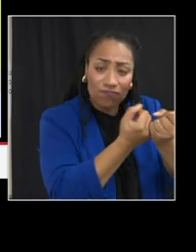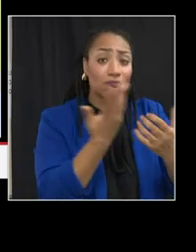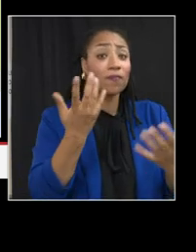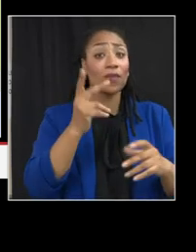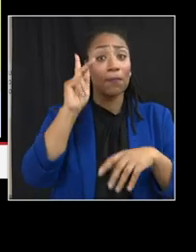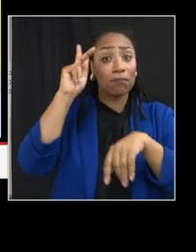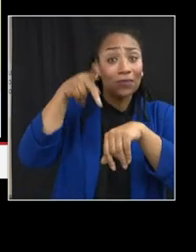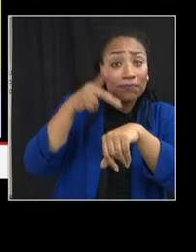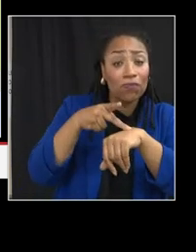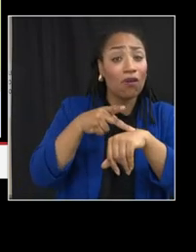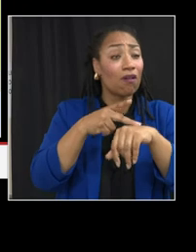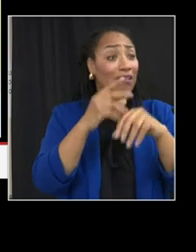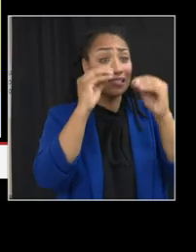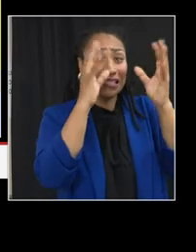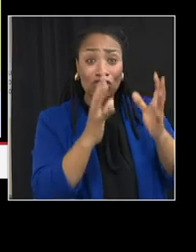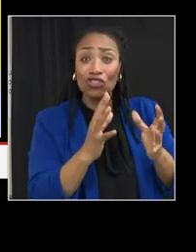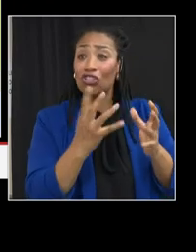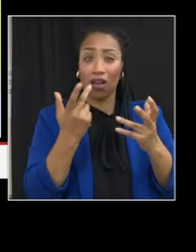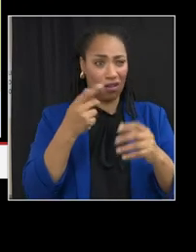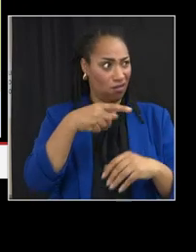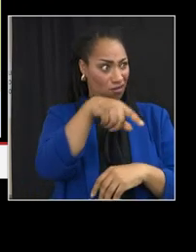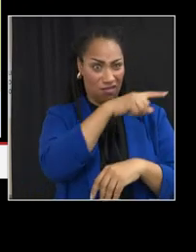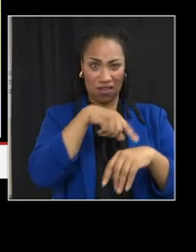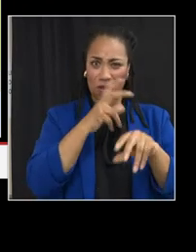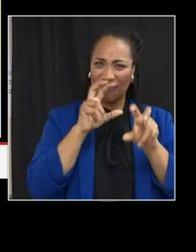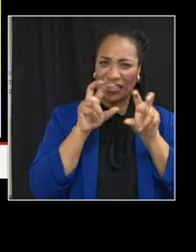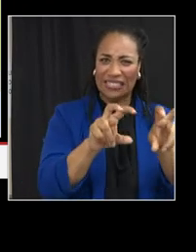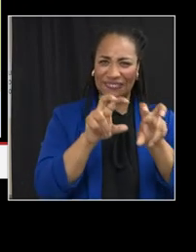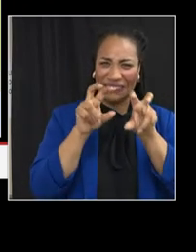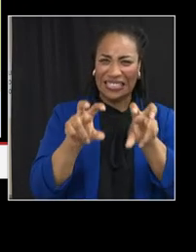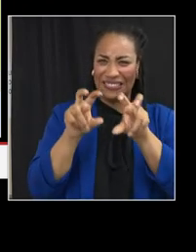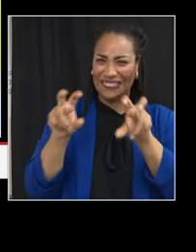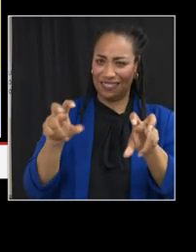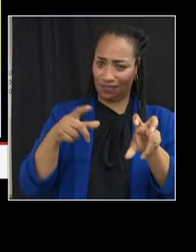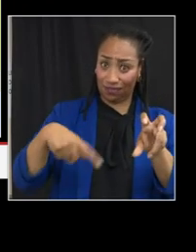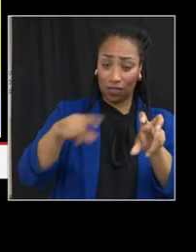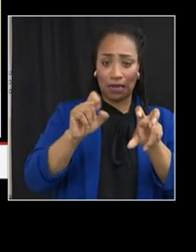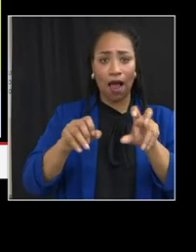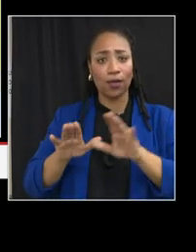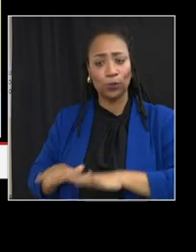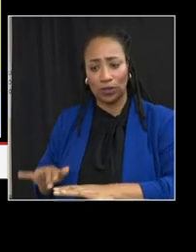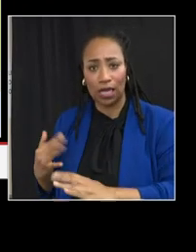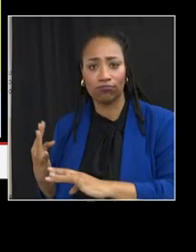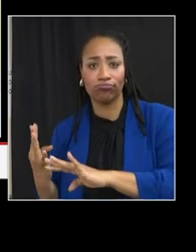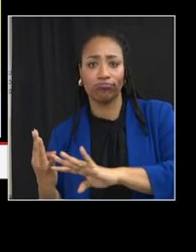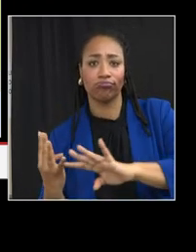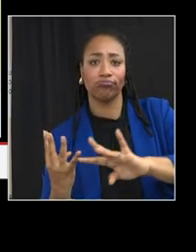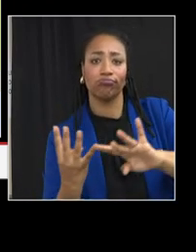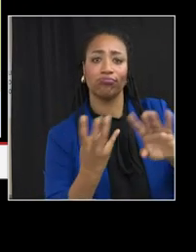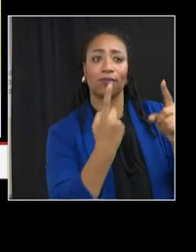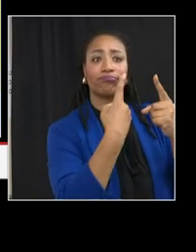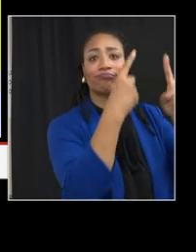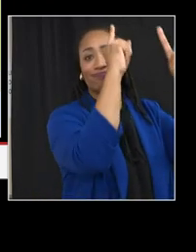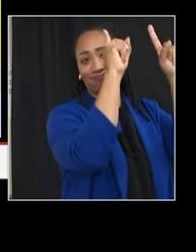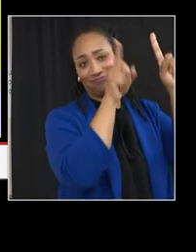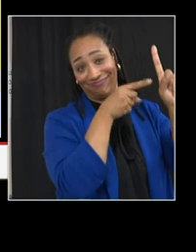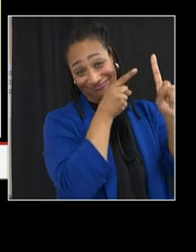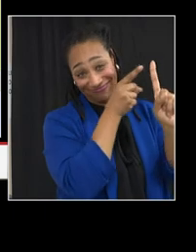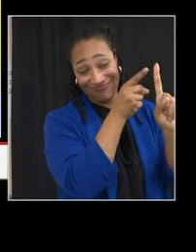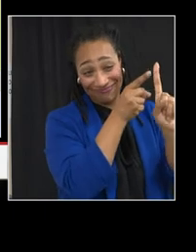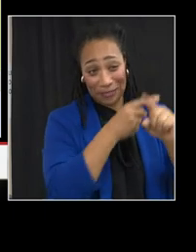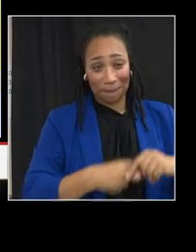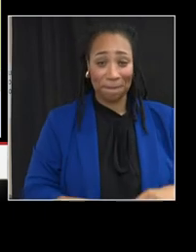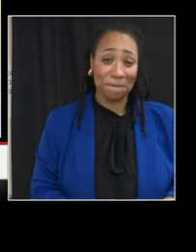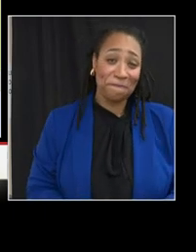teachers, that's the best place for them to be. So we have to make sure that they have, remember when we had 100%